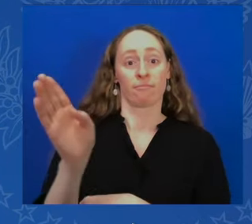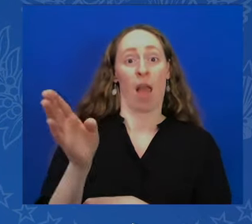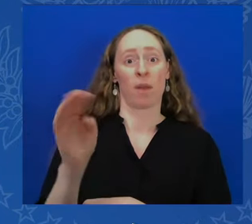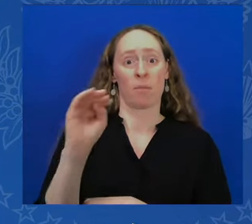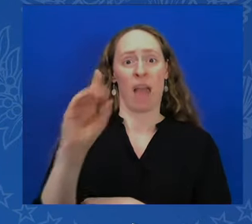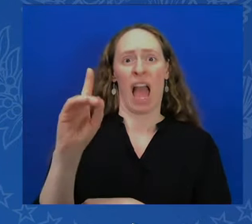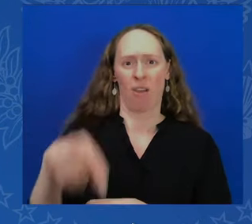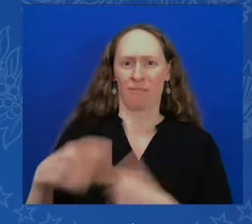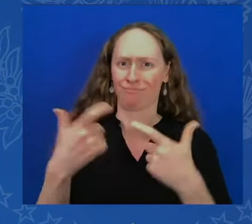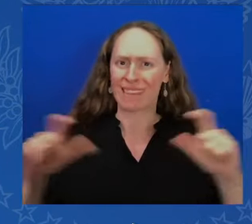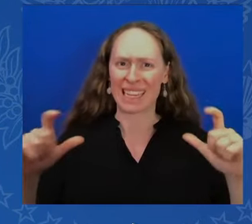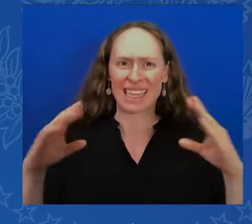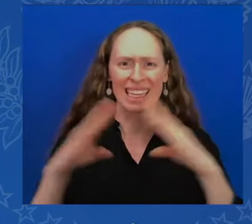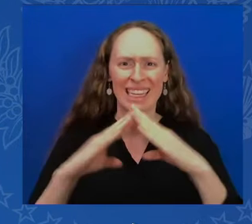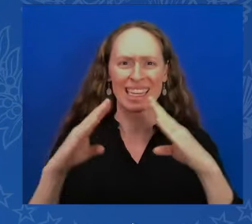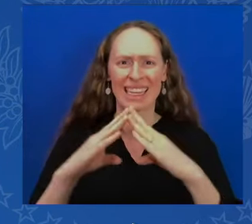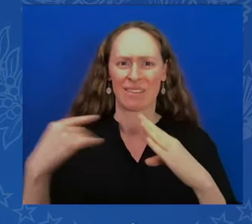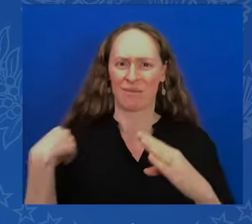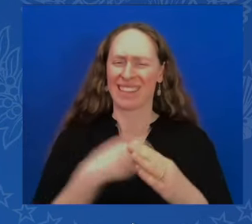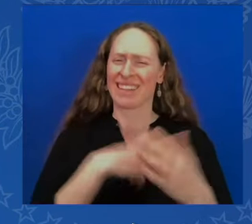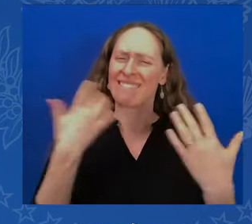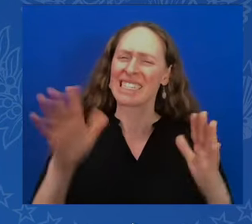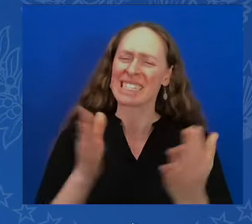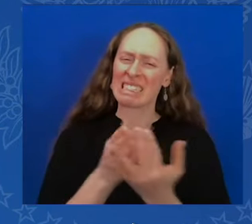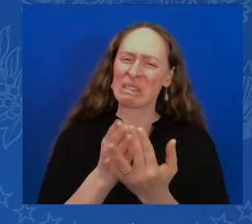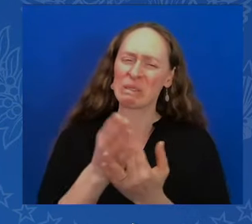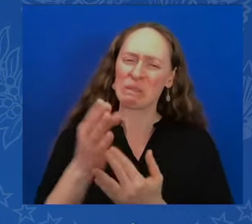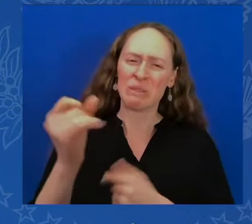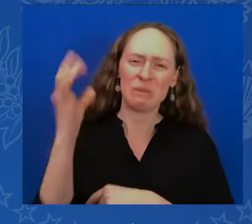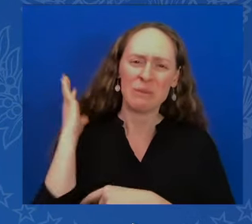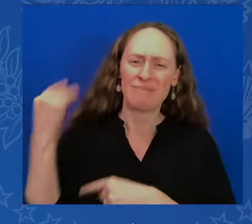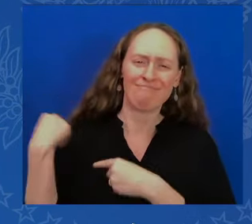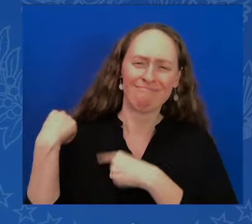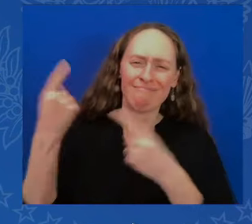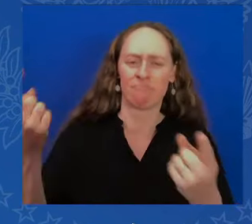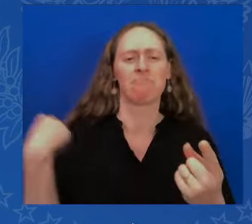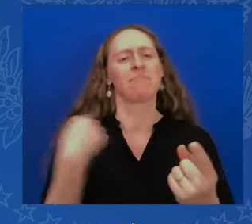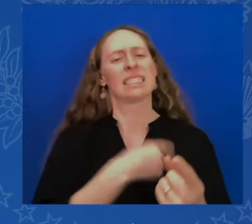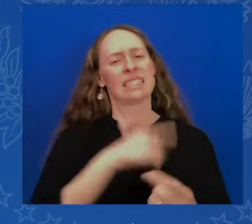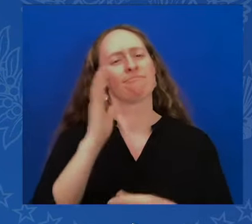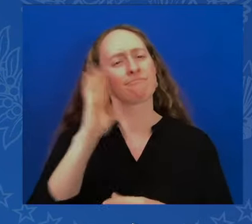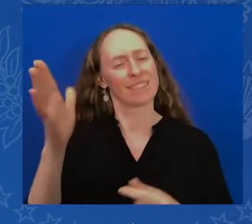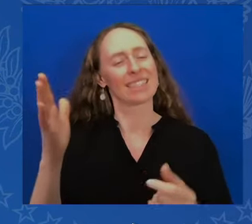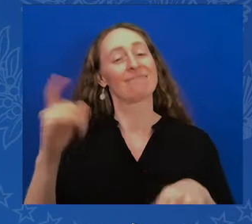we stand back up, and we dust ourselves off, and we move forward. That is what we do.